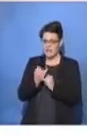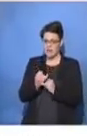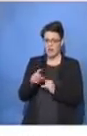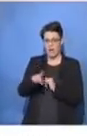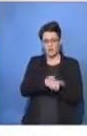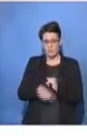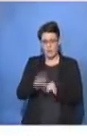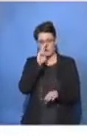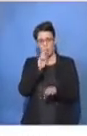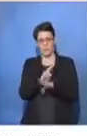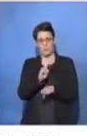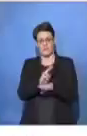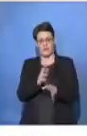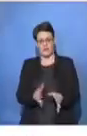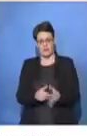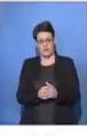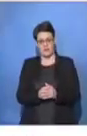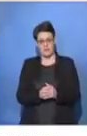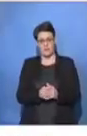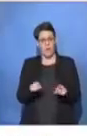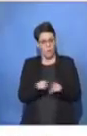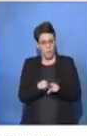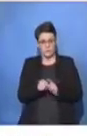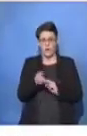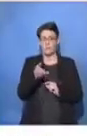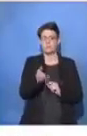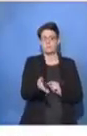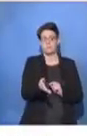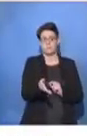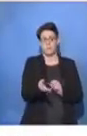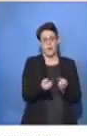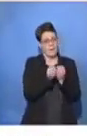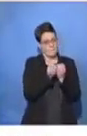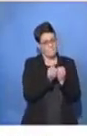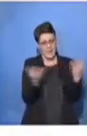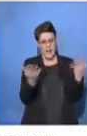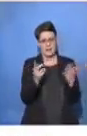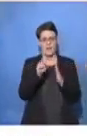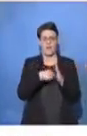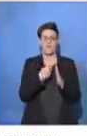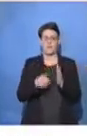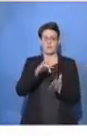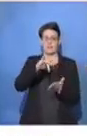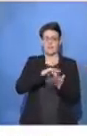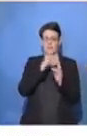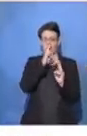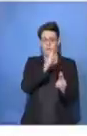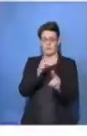domestic observers were also present in many of these polling stations visited.